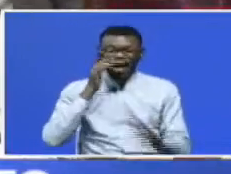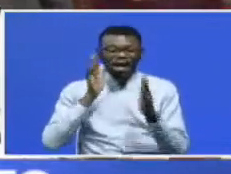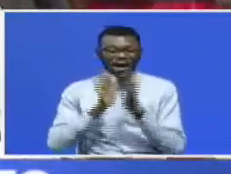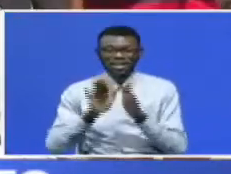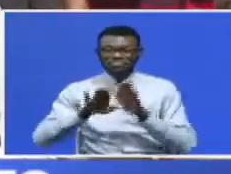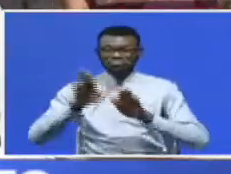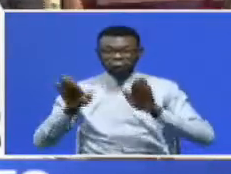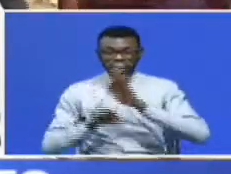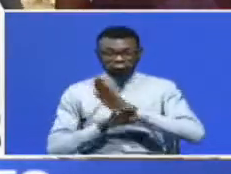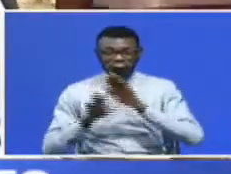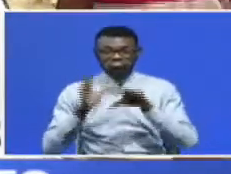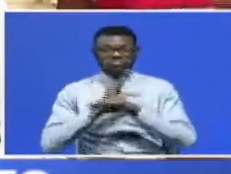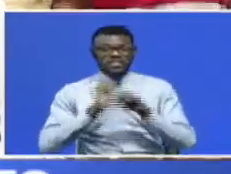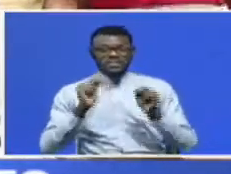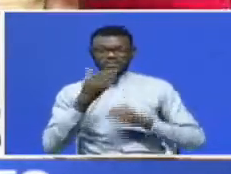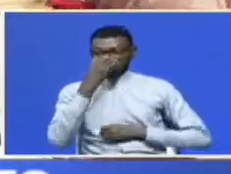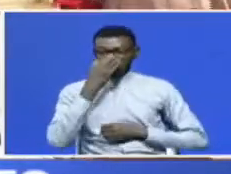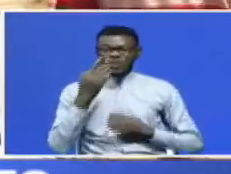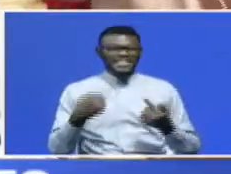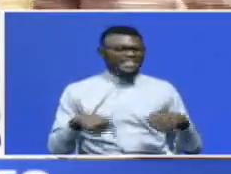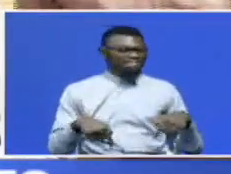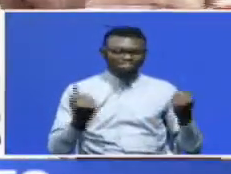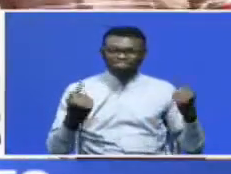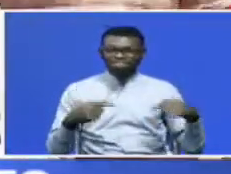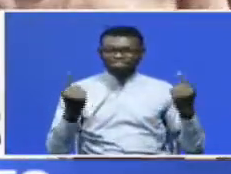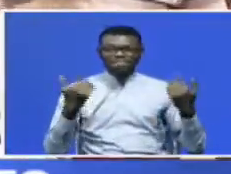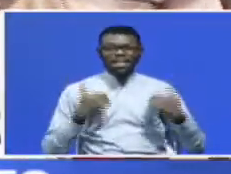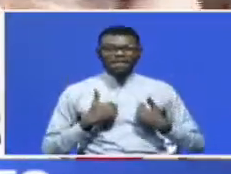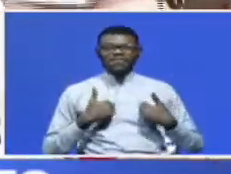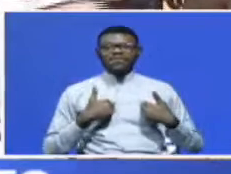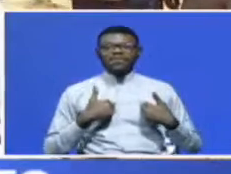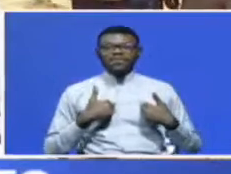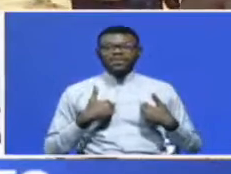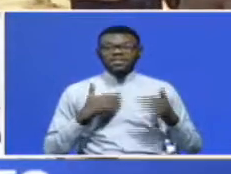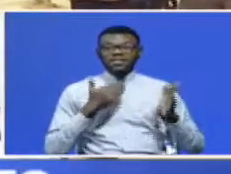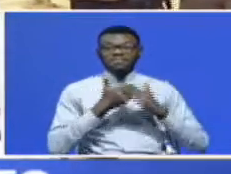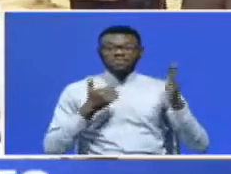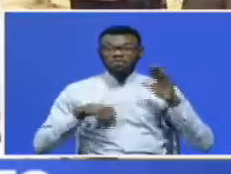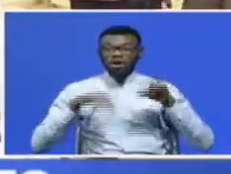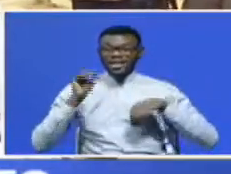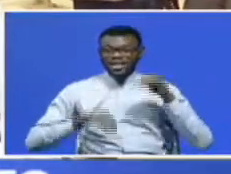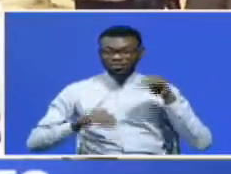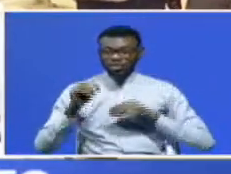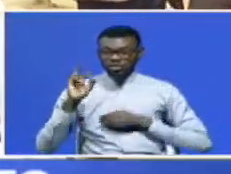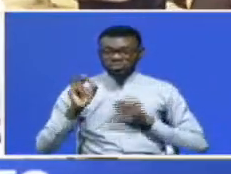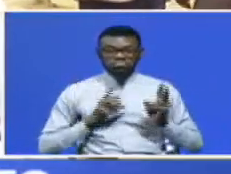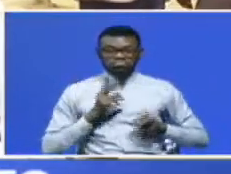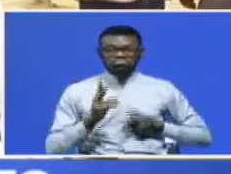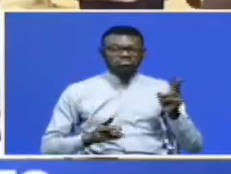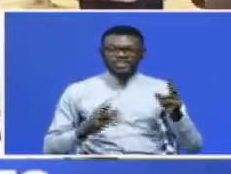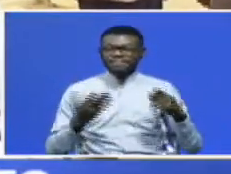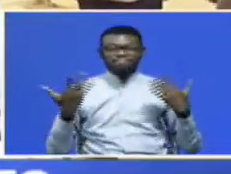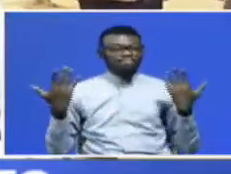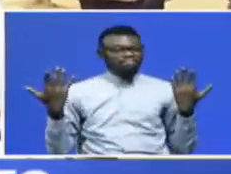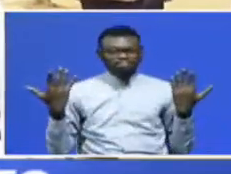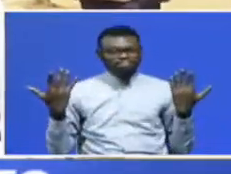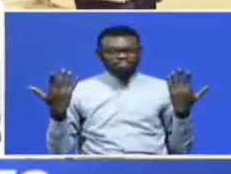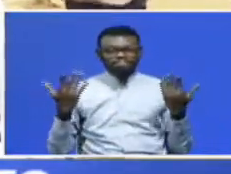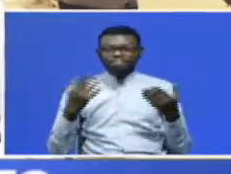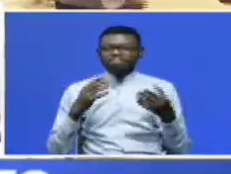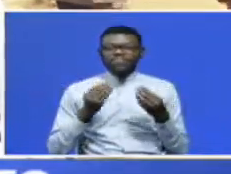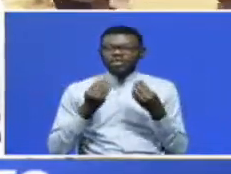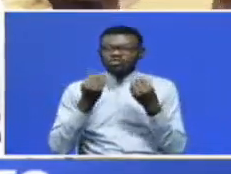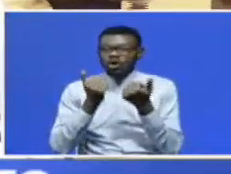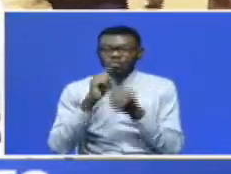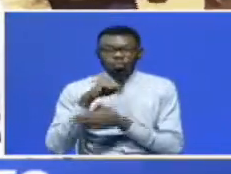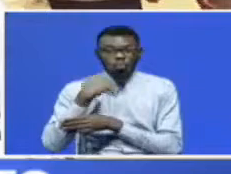William Ruto engage in a bare-knuckle attack ahead of the 2022 general election. Well, who will blink first?